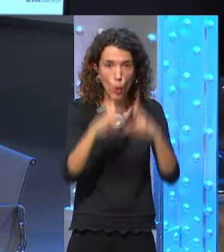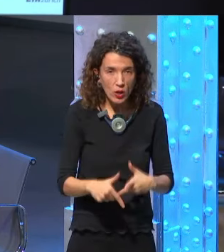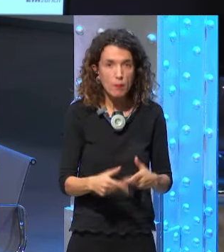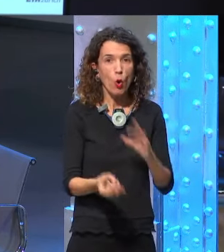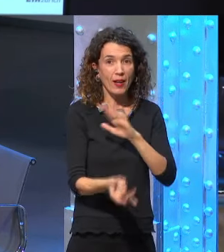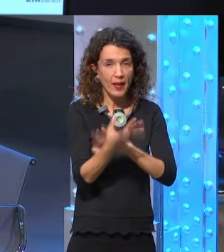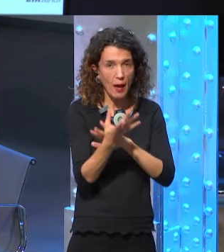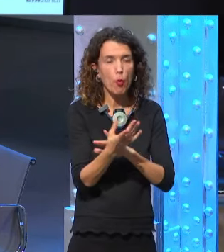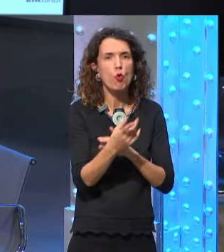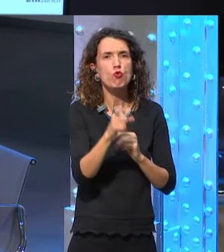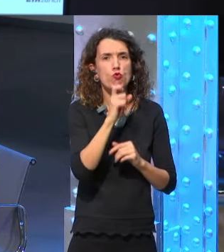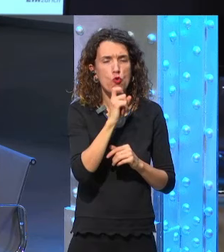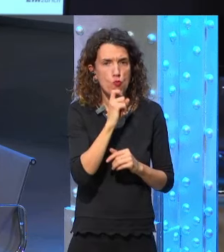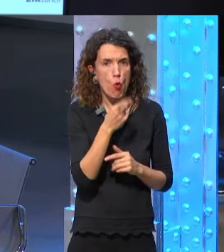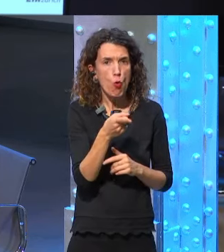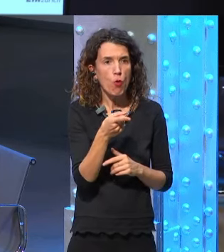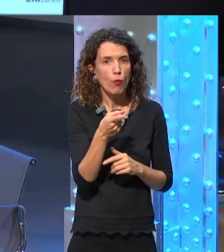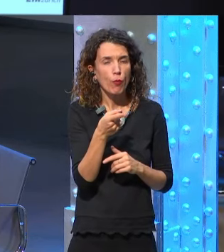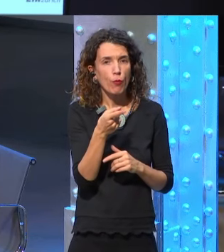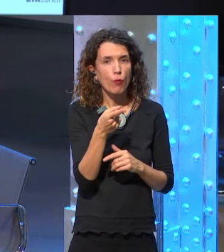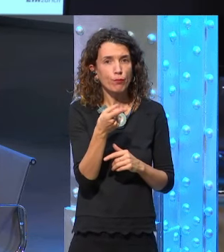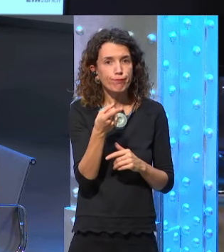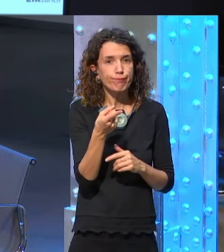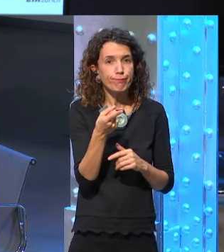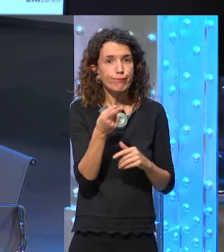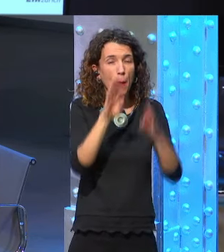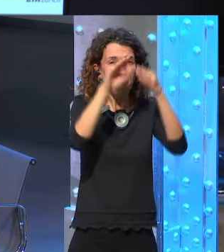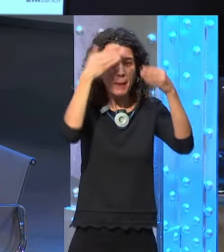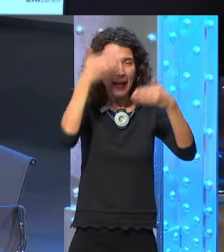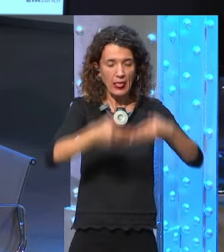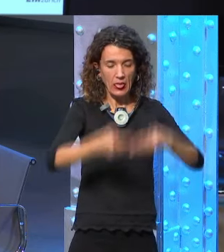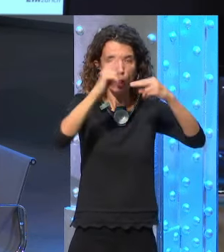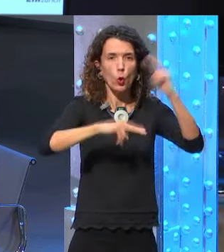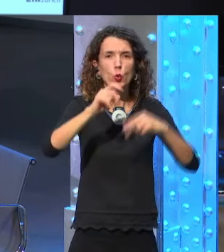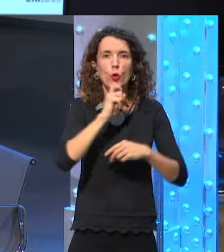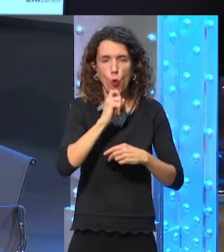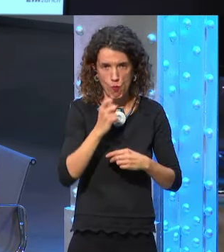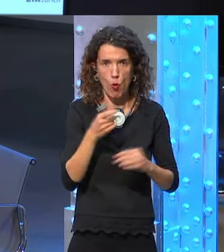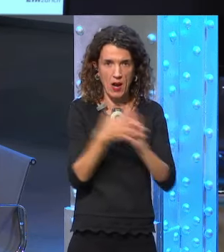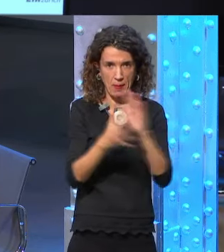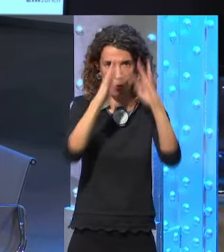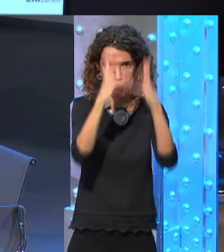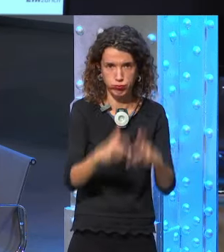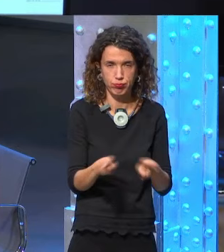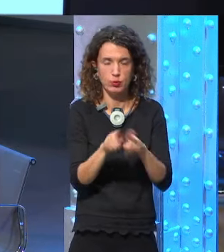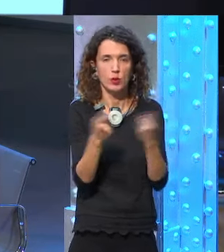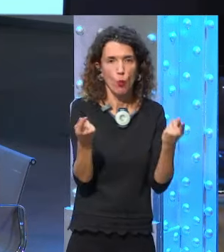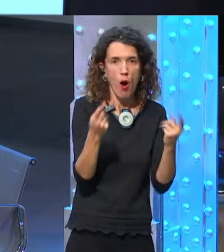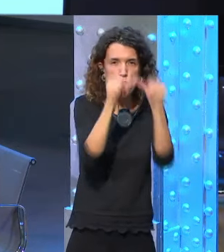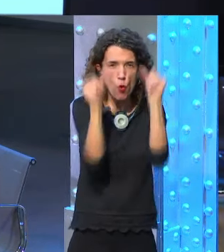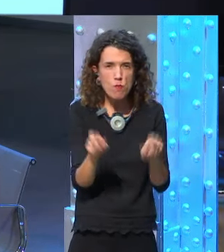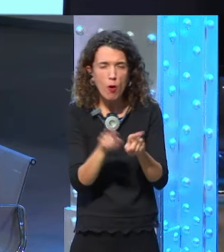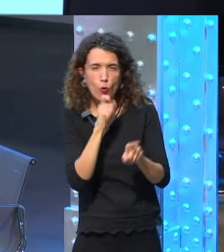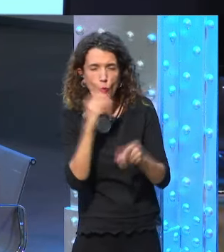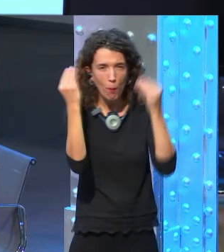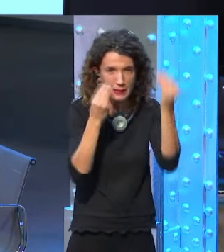this forms. And this is a bit the shift that we currently see, and the excitement that we have also to design in